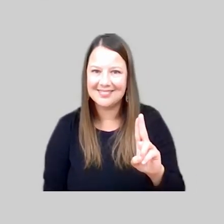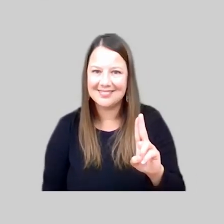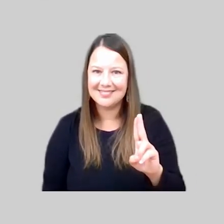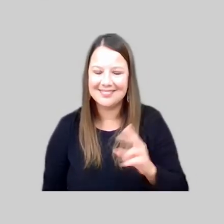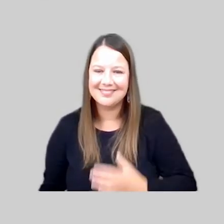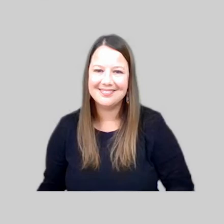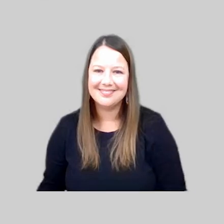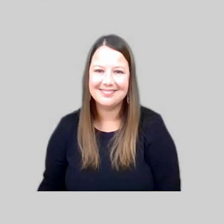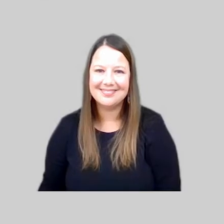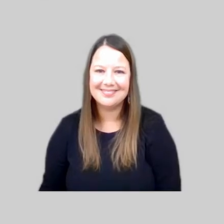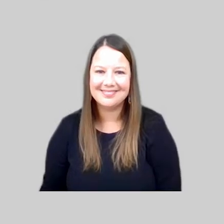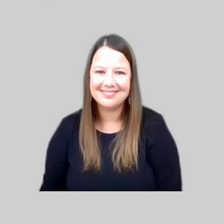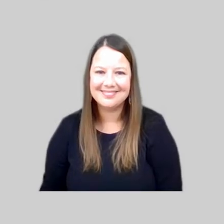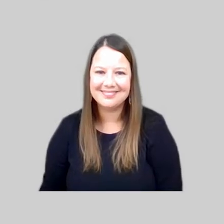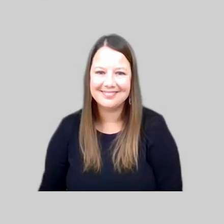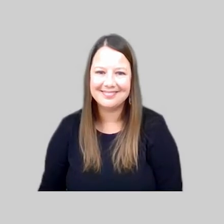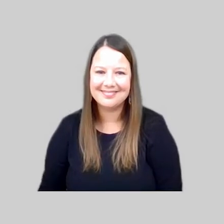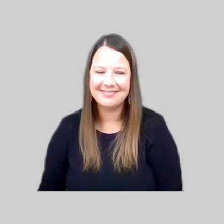Uncle.